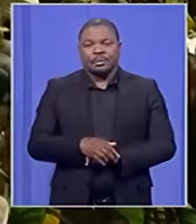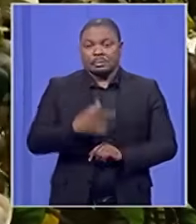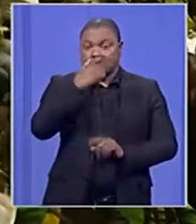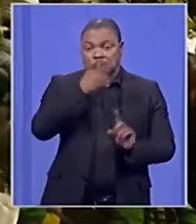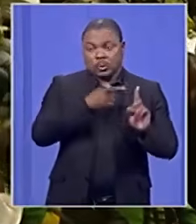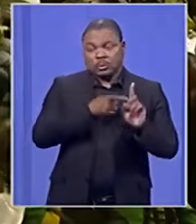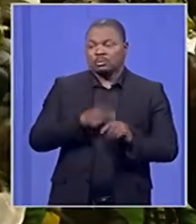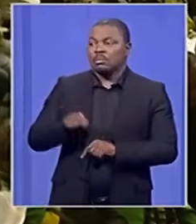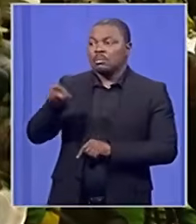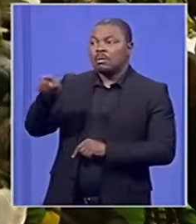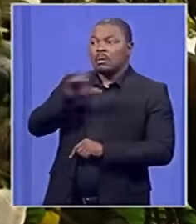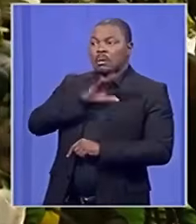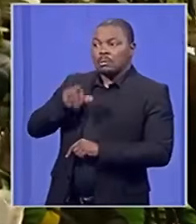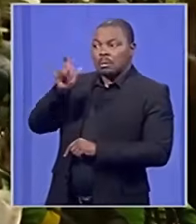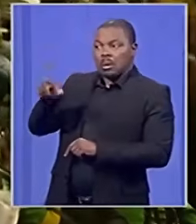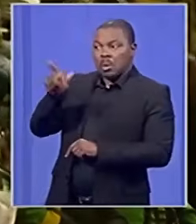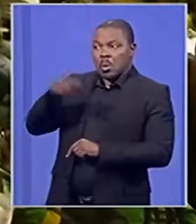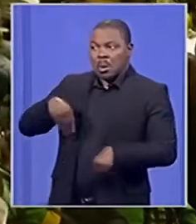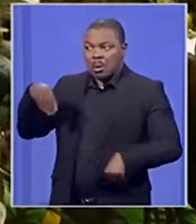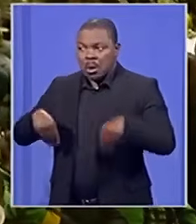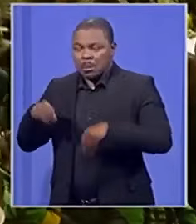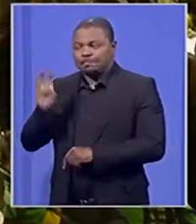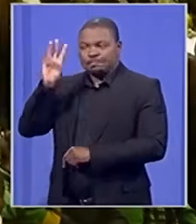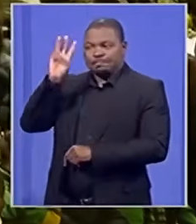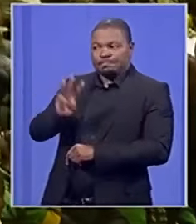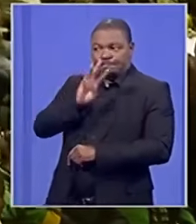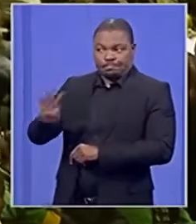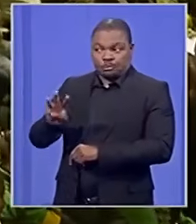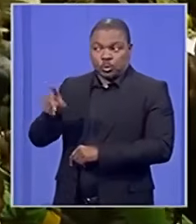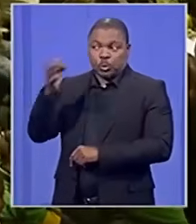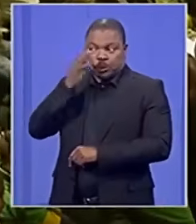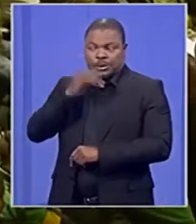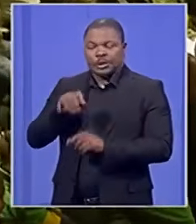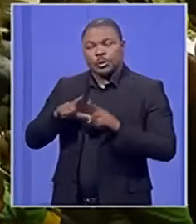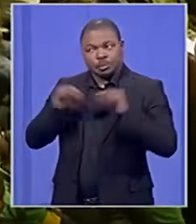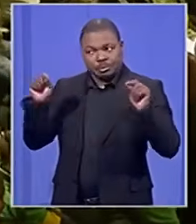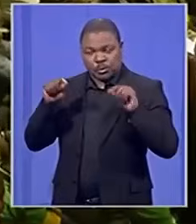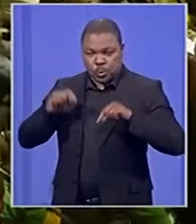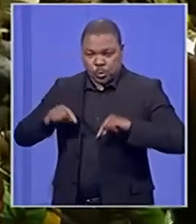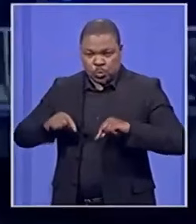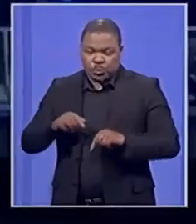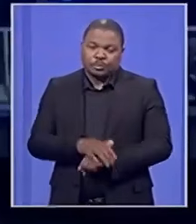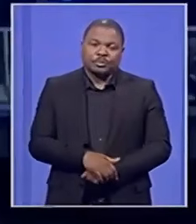ba lekgotla ba amehang diketsong tsa bobodu hore ba kgaohane le tsona hanghang.